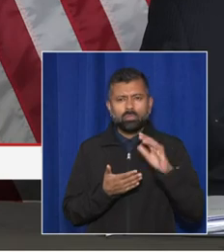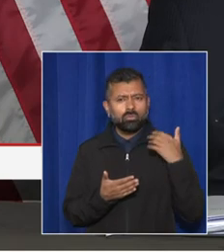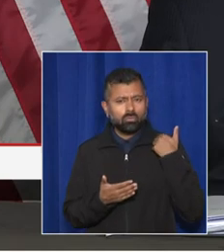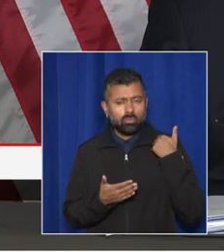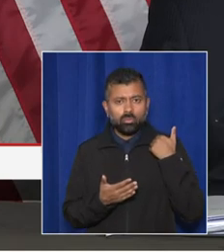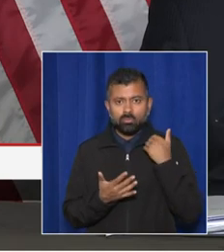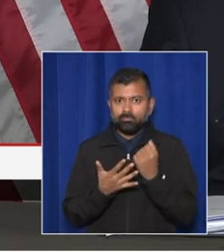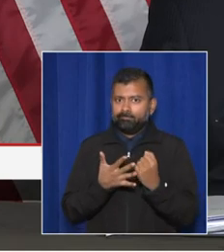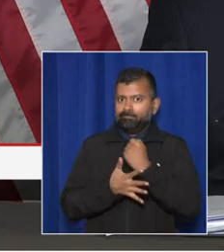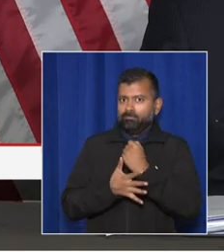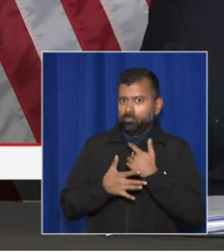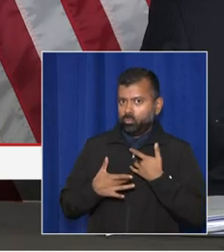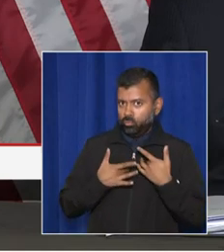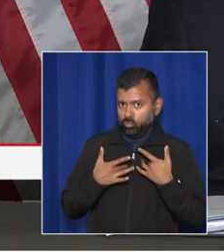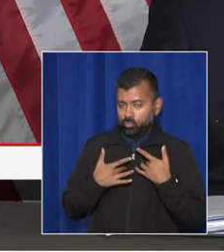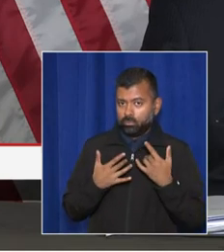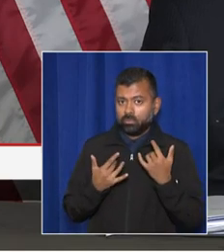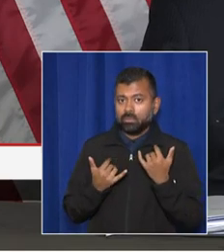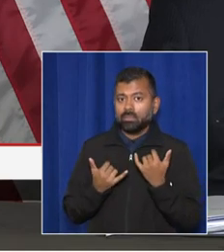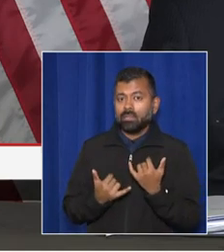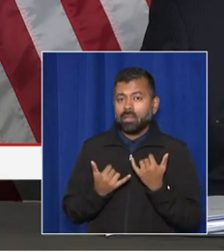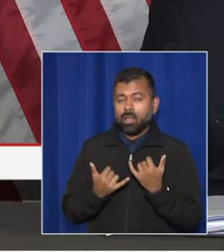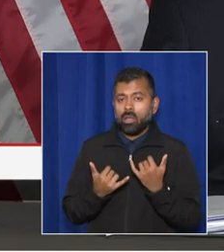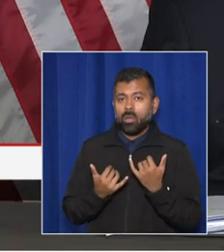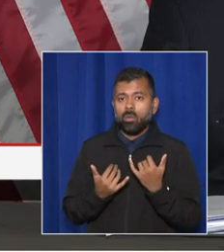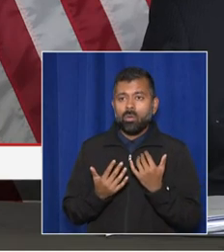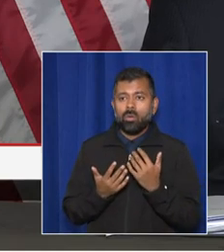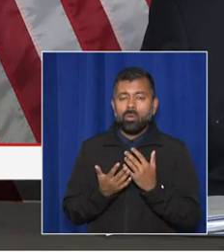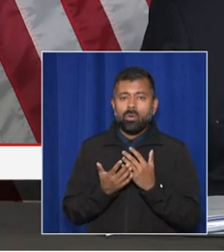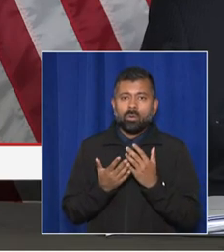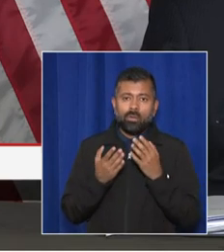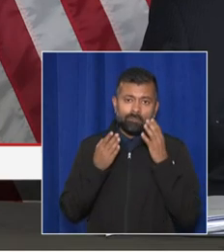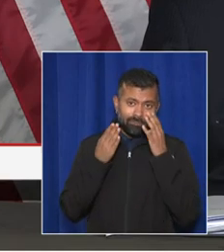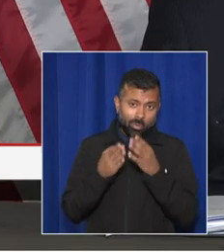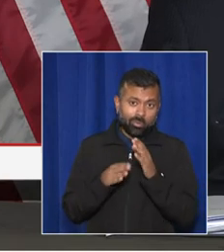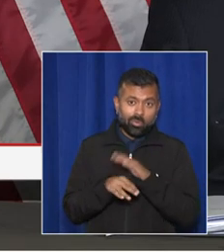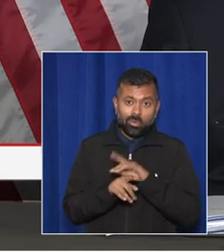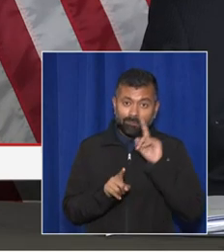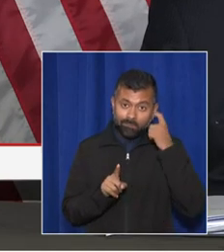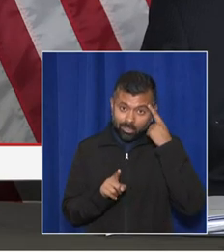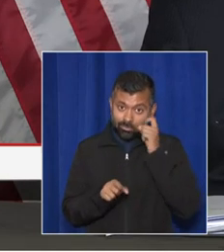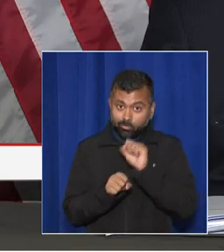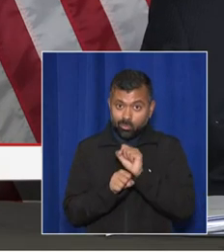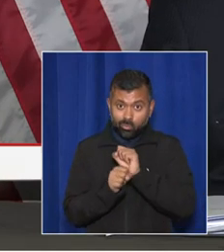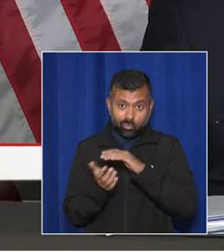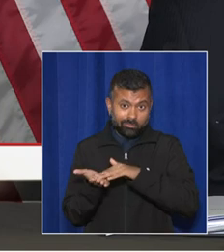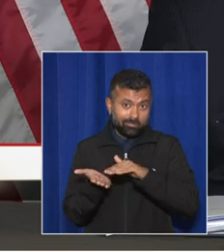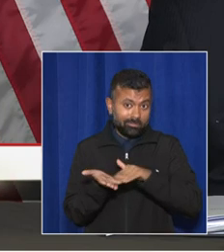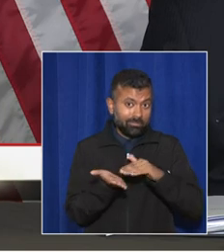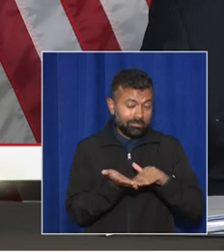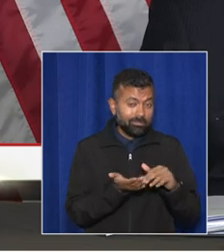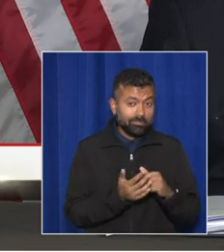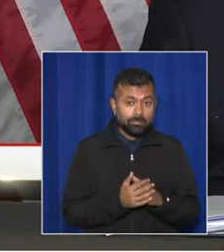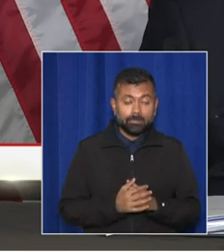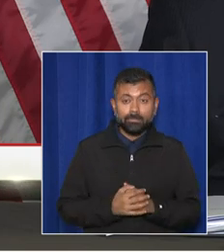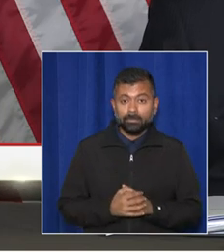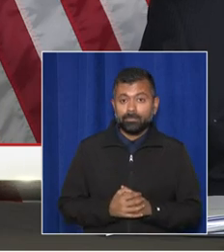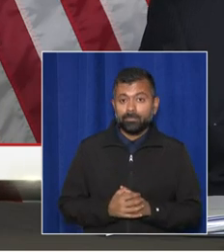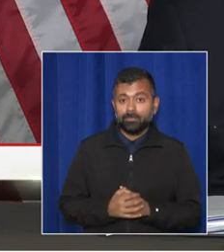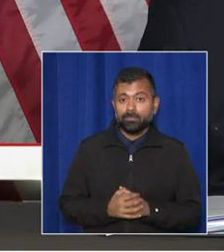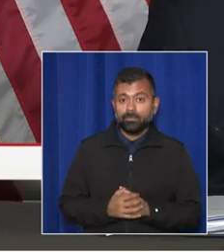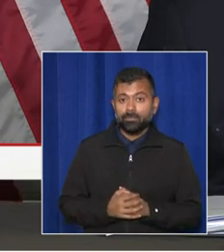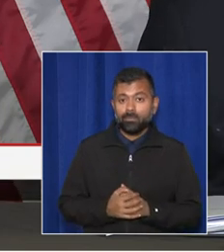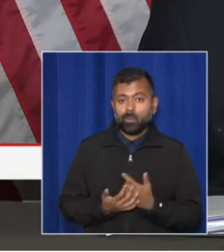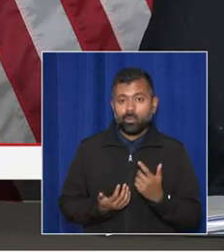concern now is not decimating the federal workforce. And I'm not just talking about employees, though I'm certainly